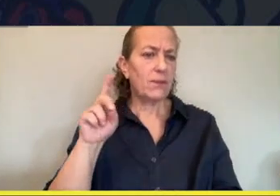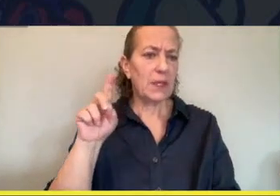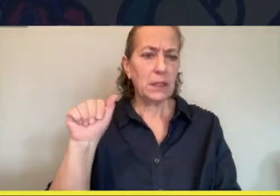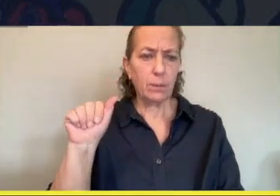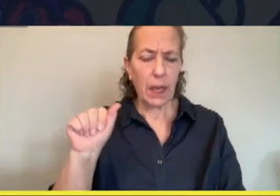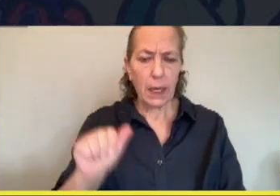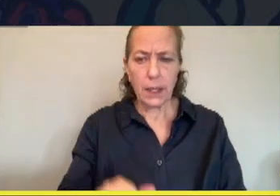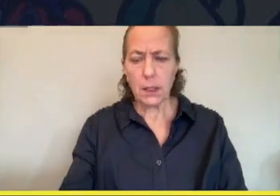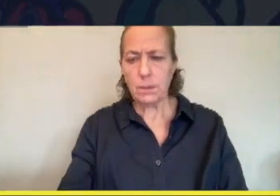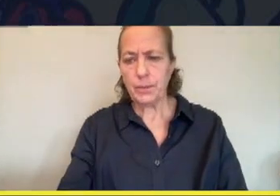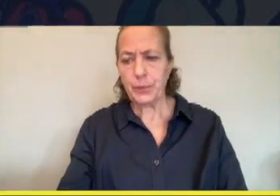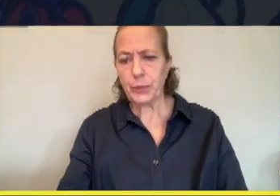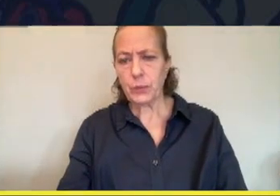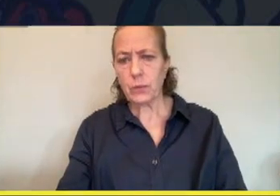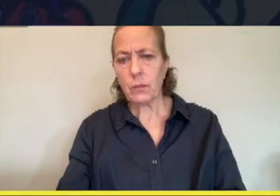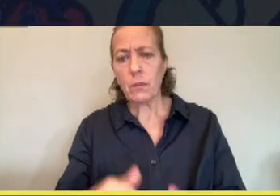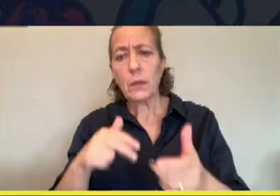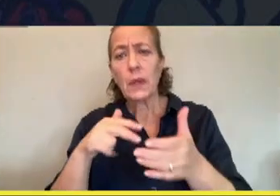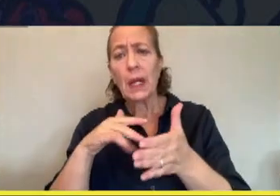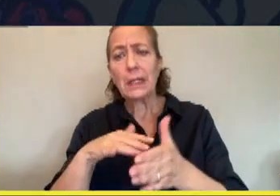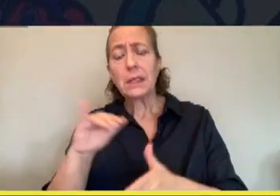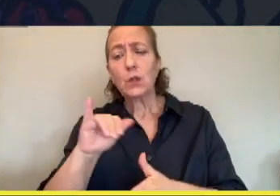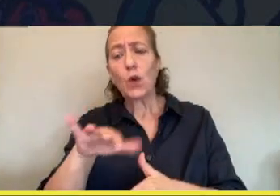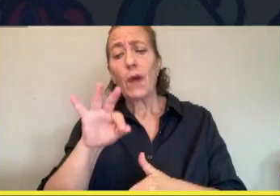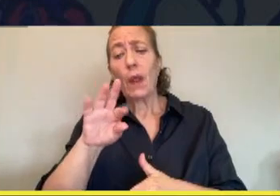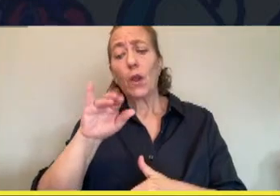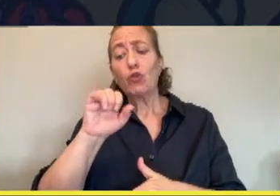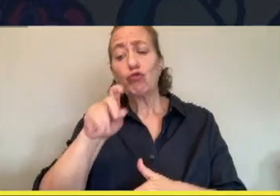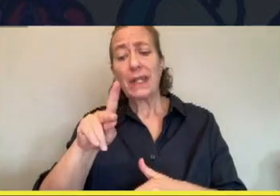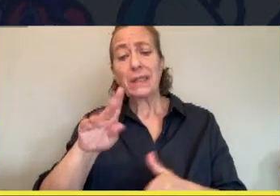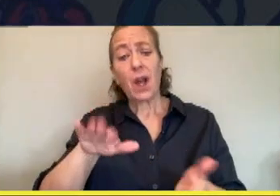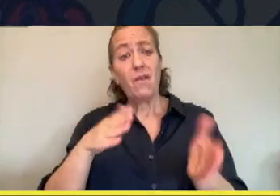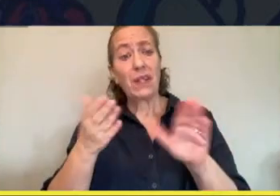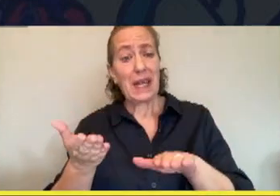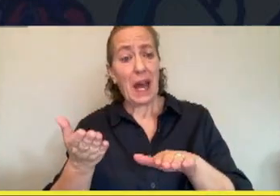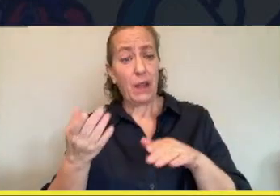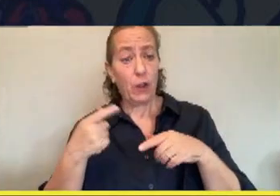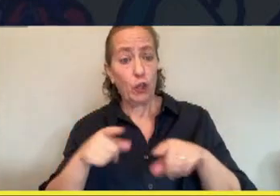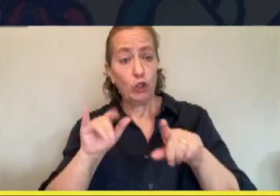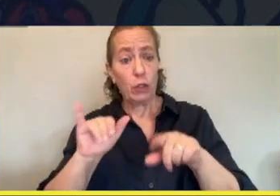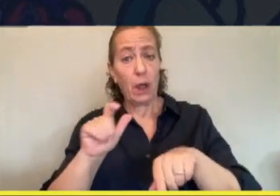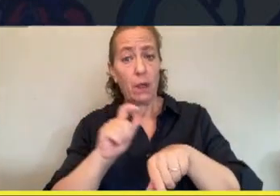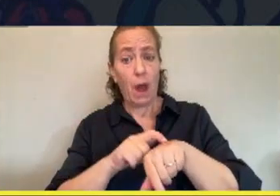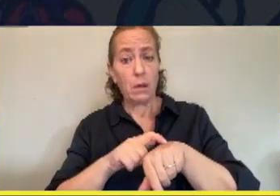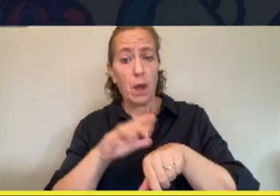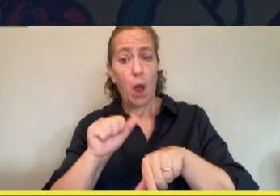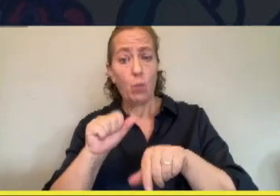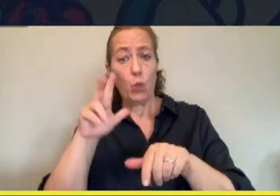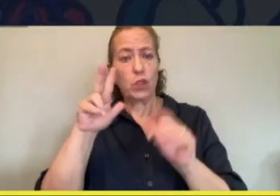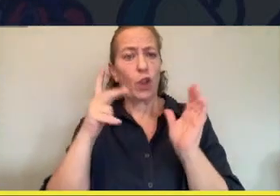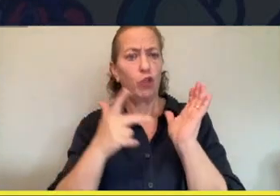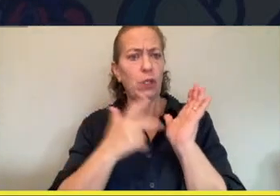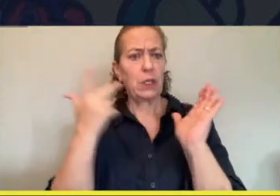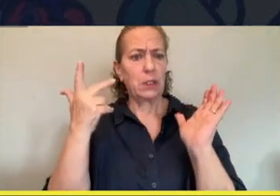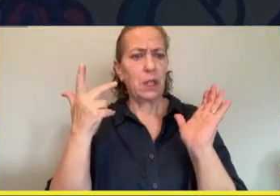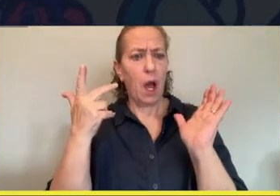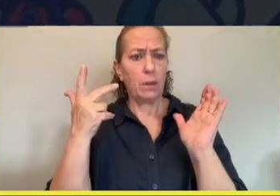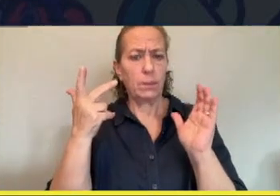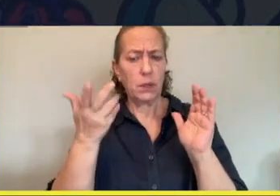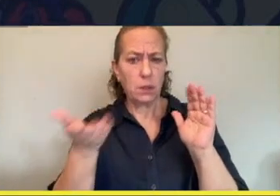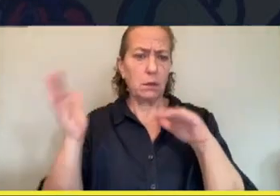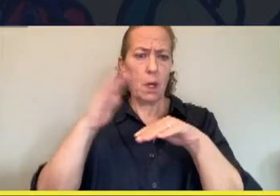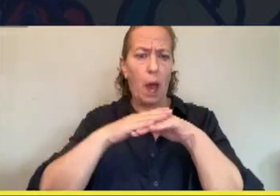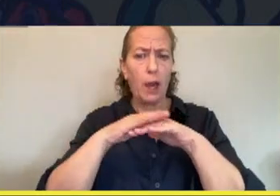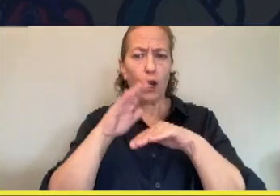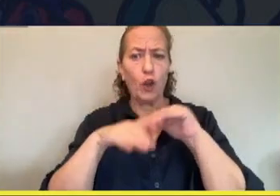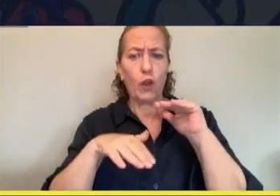Studies also found that the risk of death during this time period from COVID-19 was 3 times higher among people with